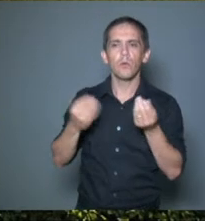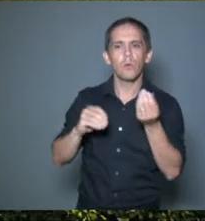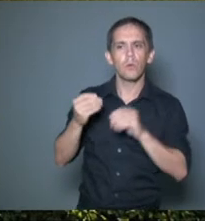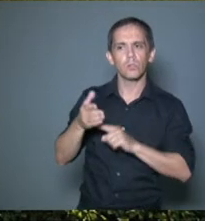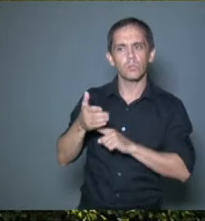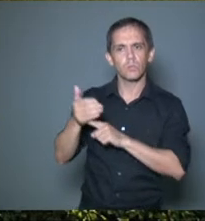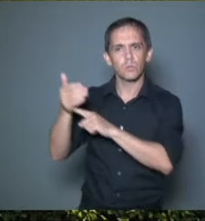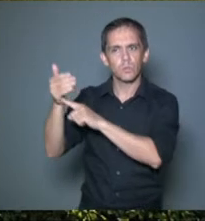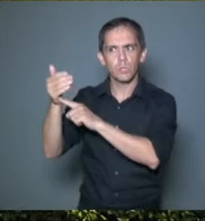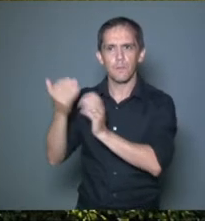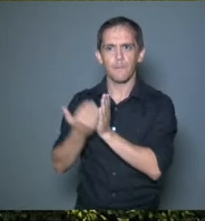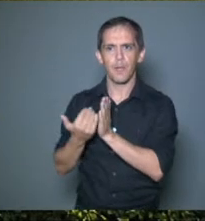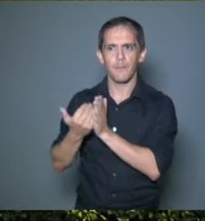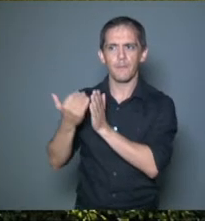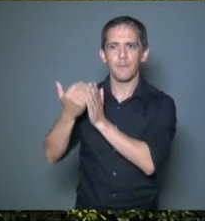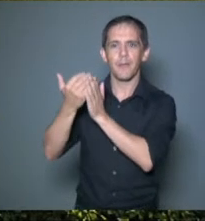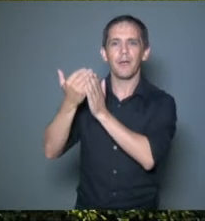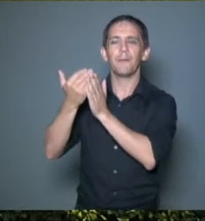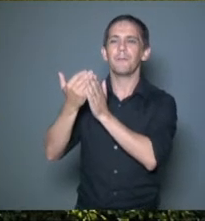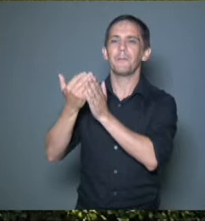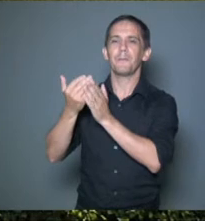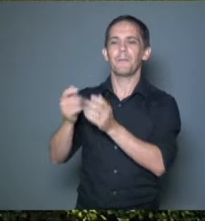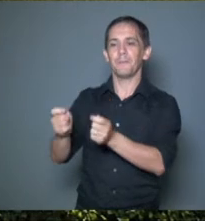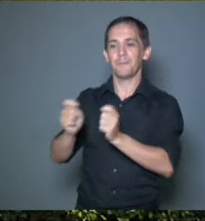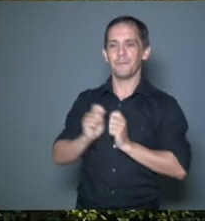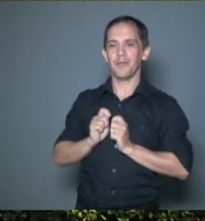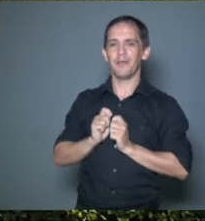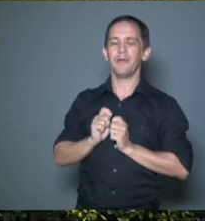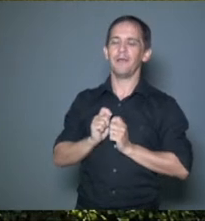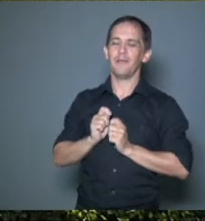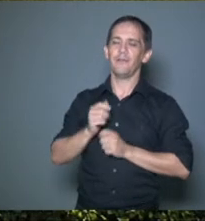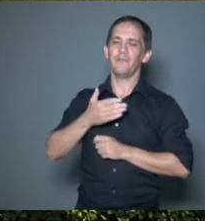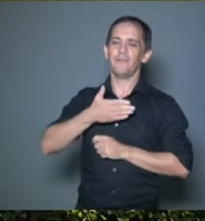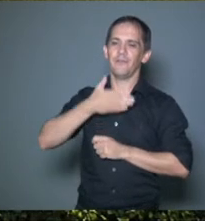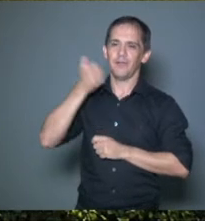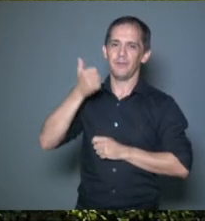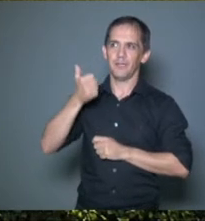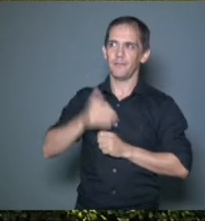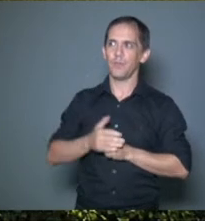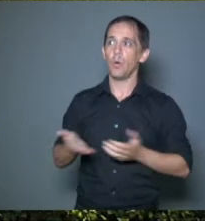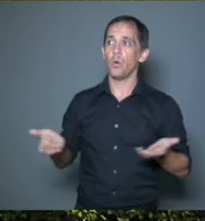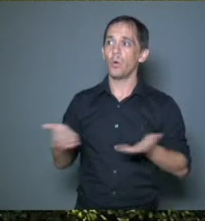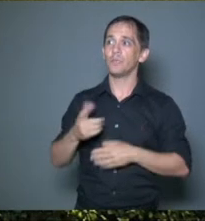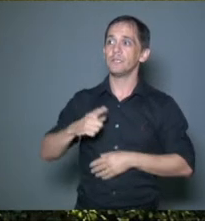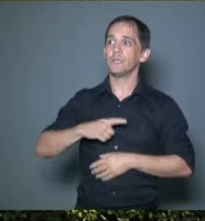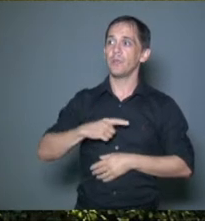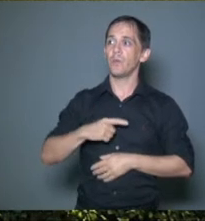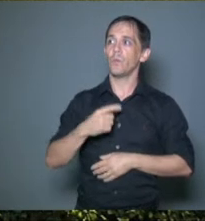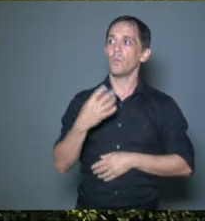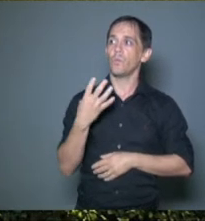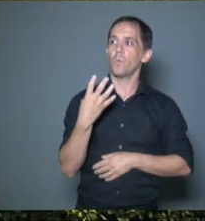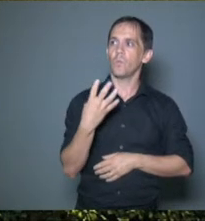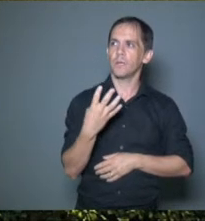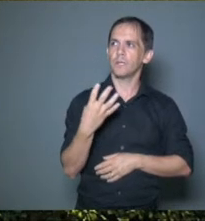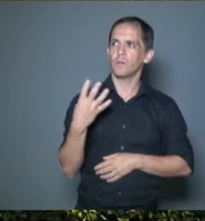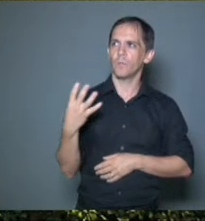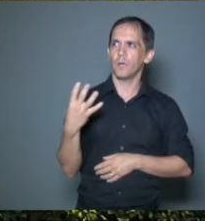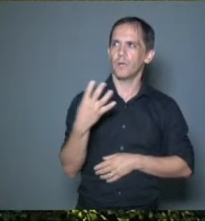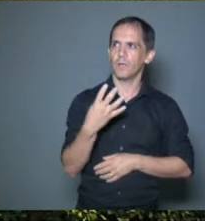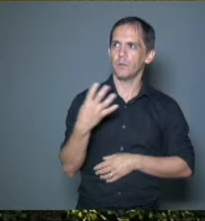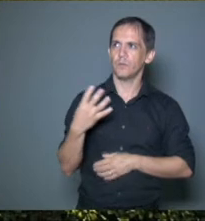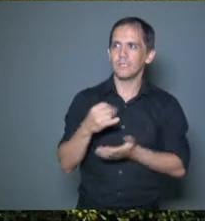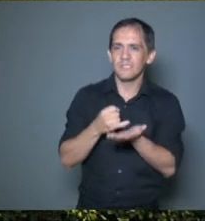and today we enjoy the benefits. Today, there are 44 initiatives that are